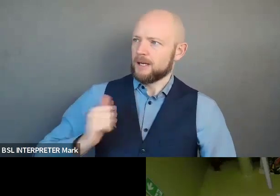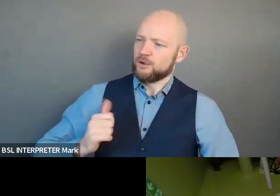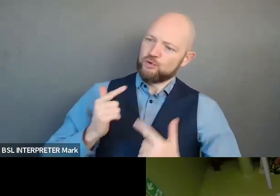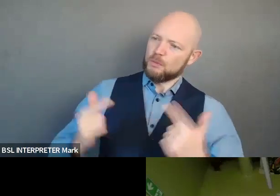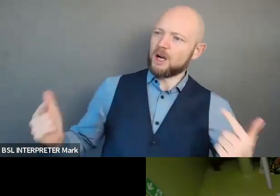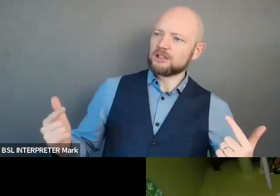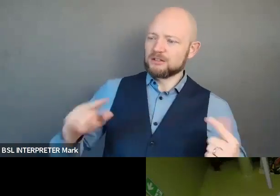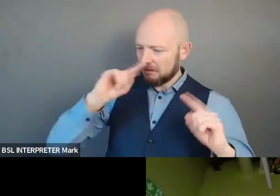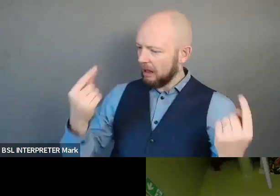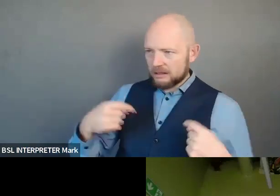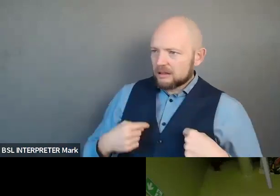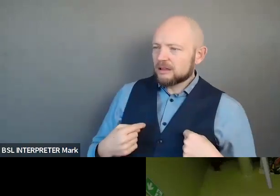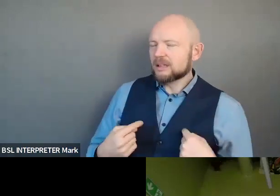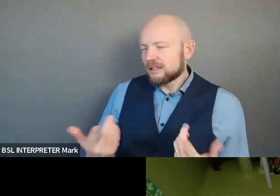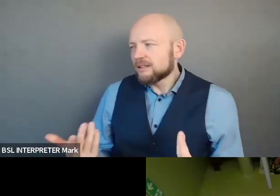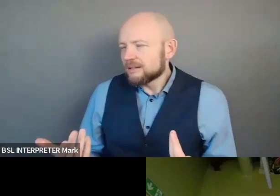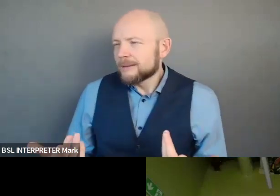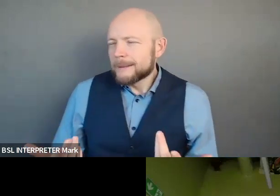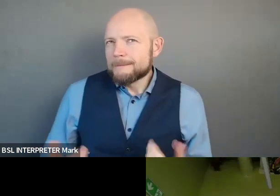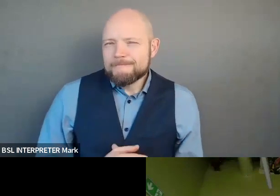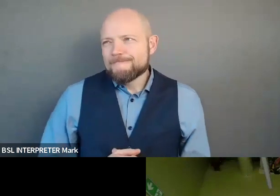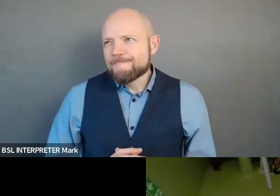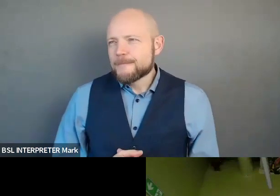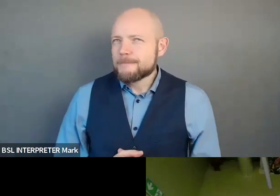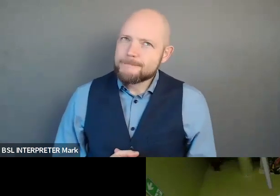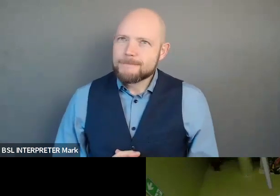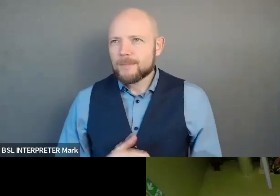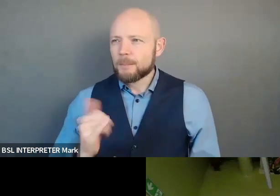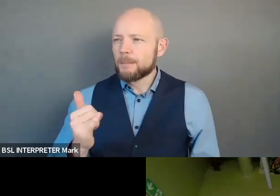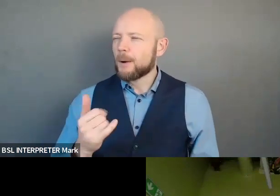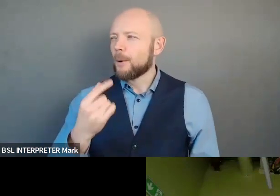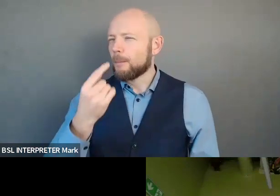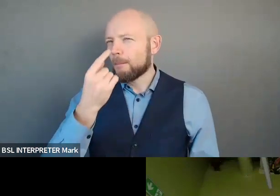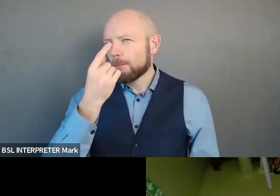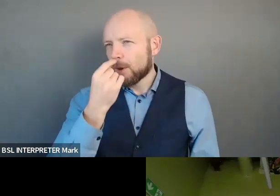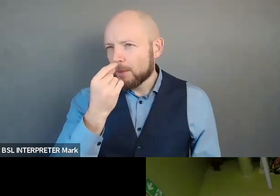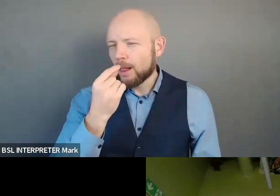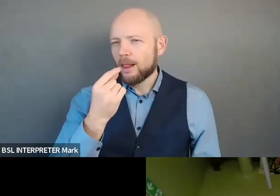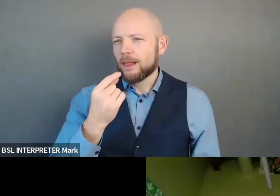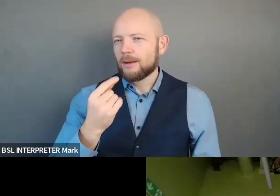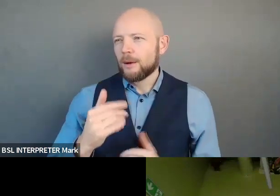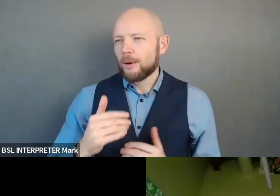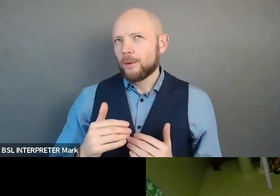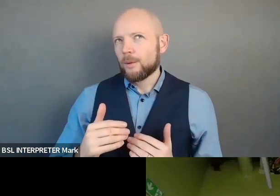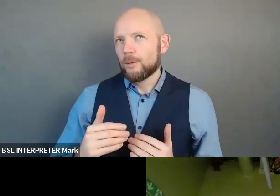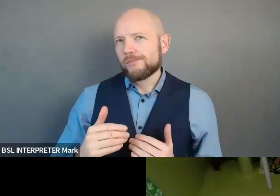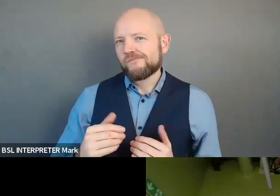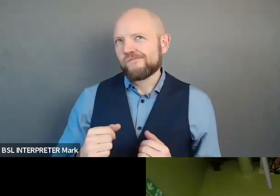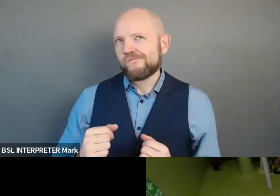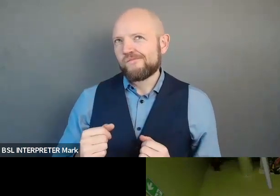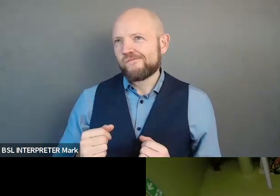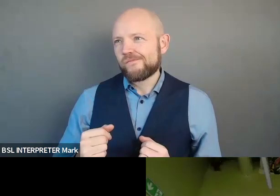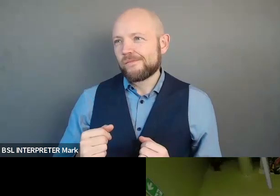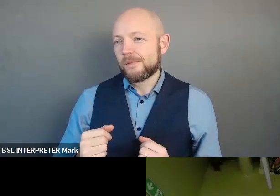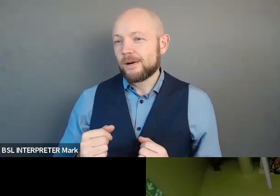people well, has to accept that it might be possible for me to acquire more money and still work at